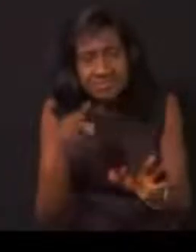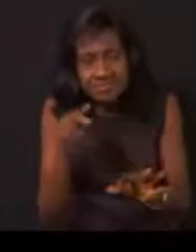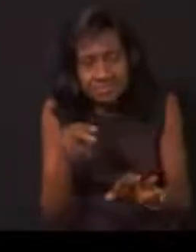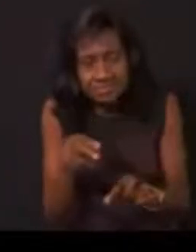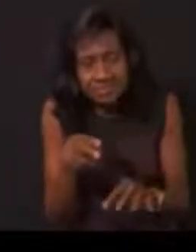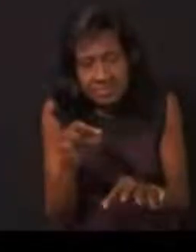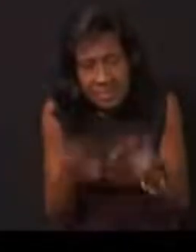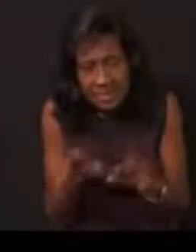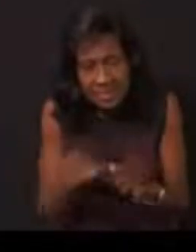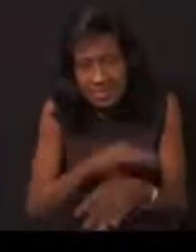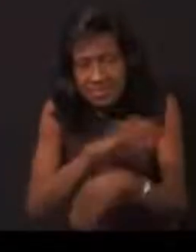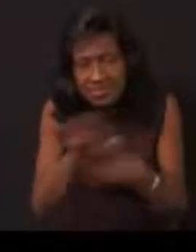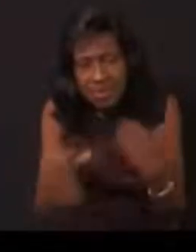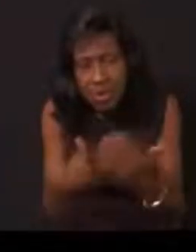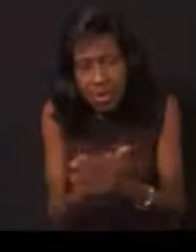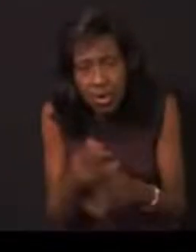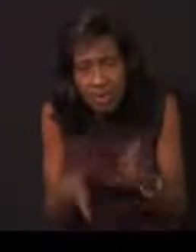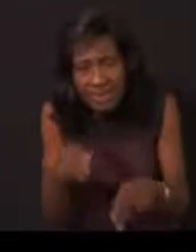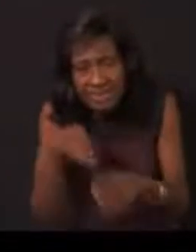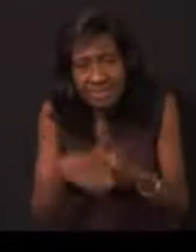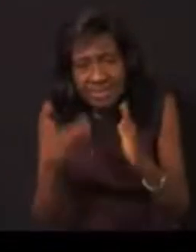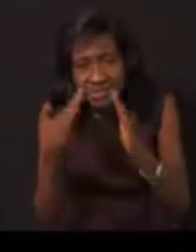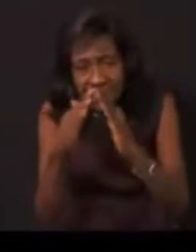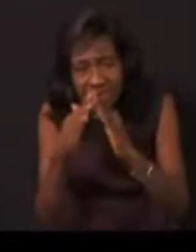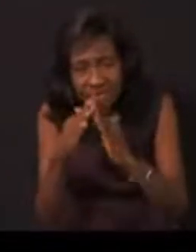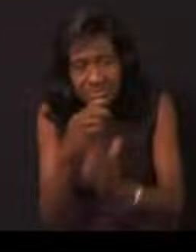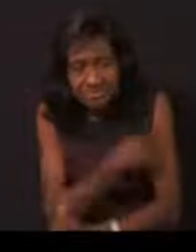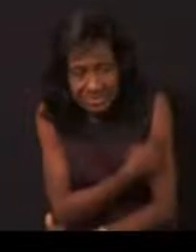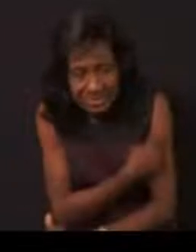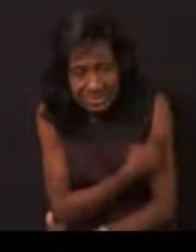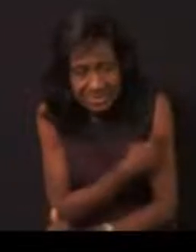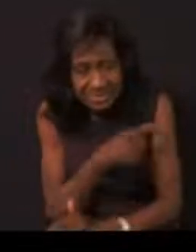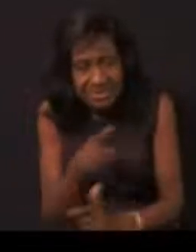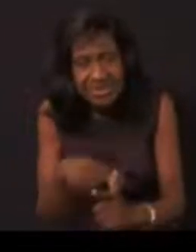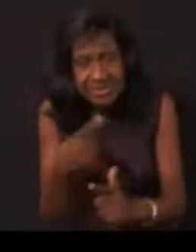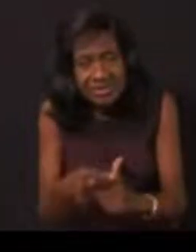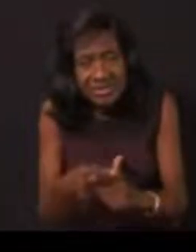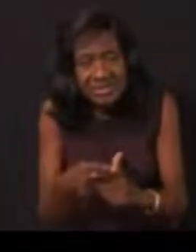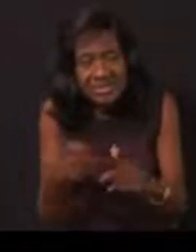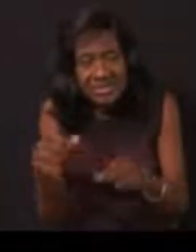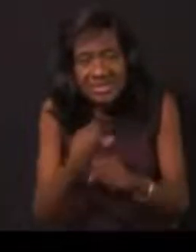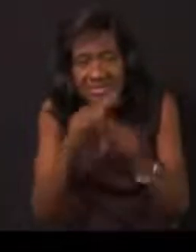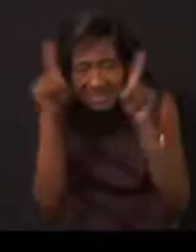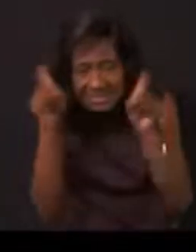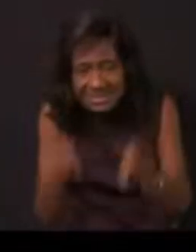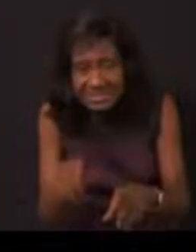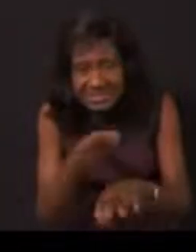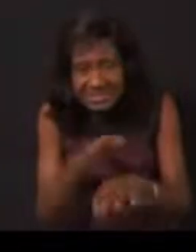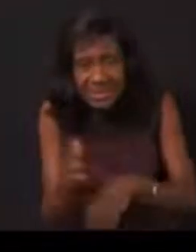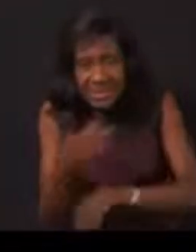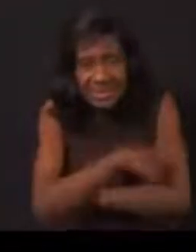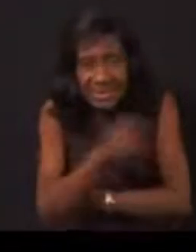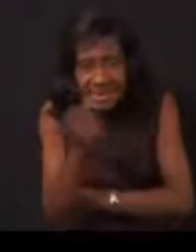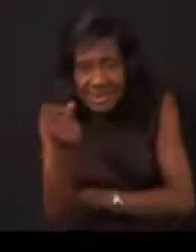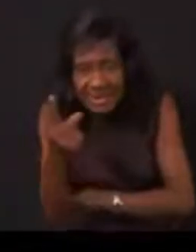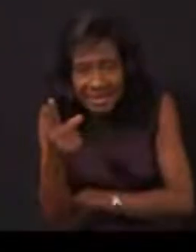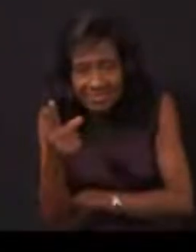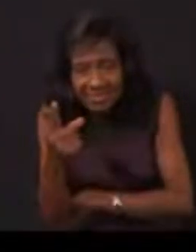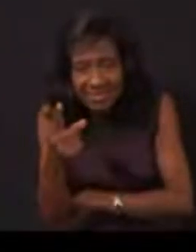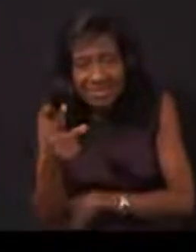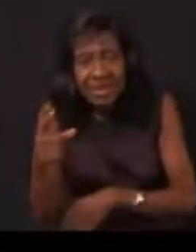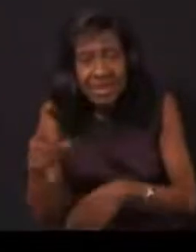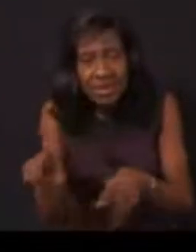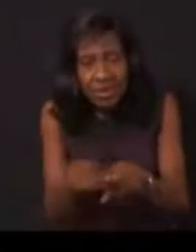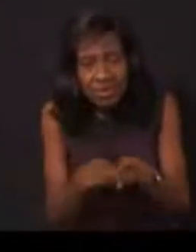members. If all are vaccinated persons, they will be tested also on day 11, along with the positive